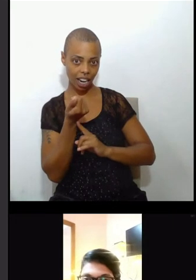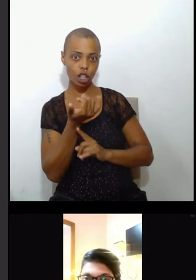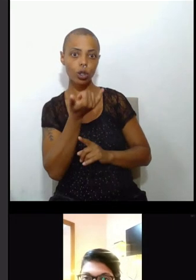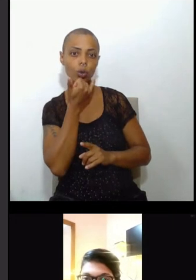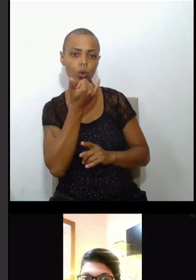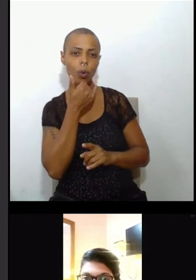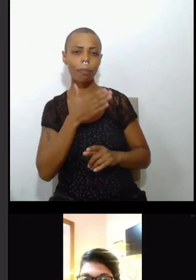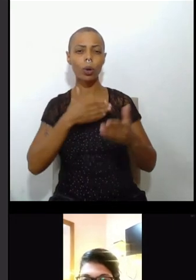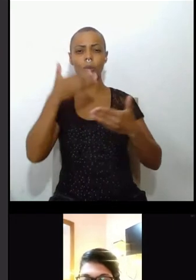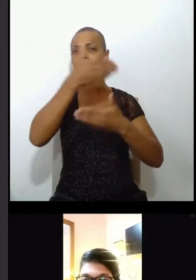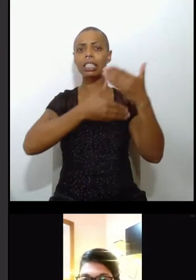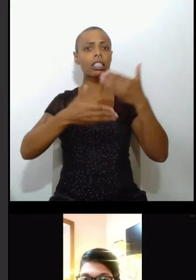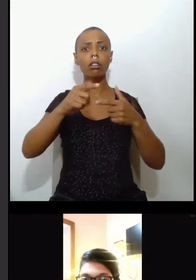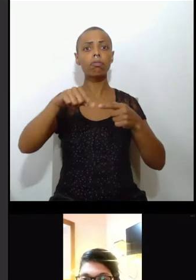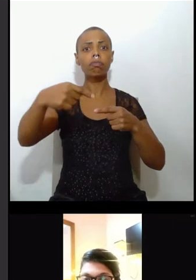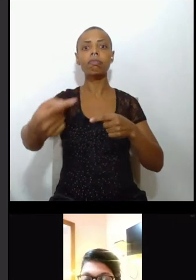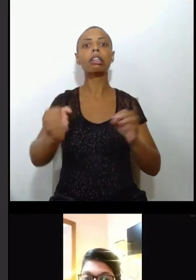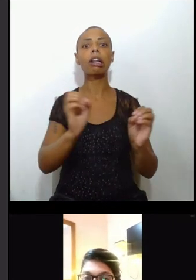mention that